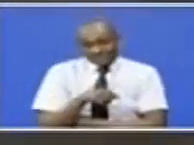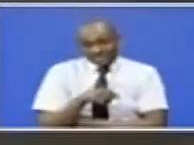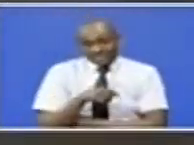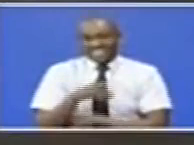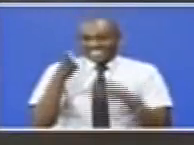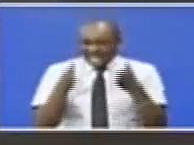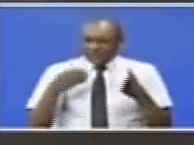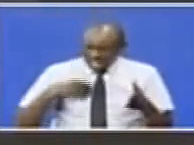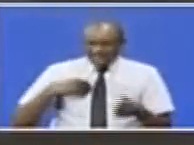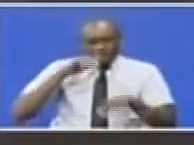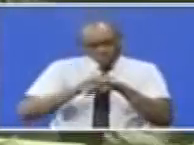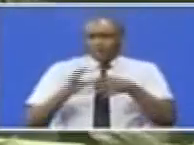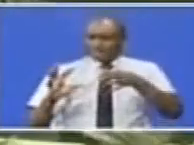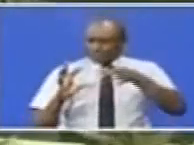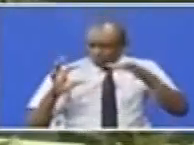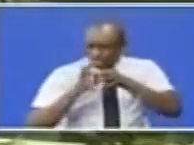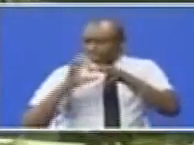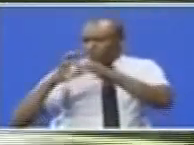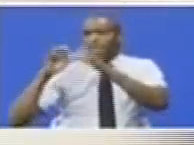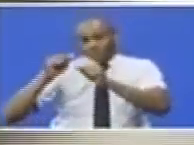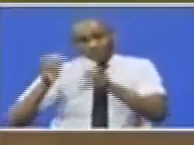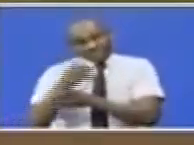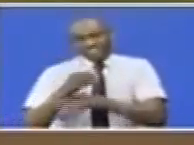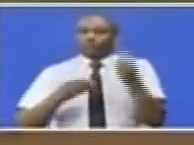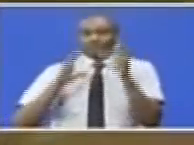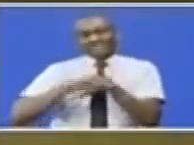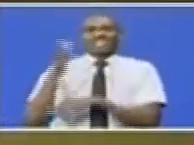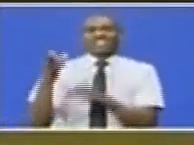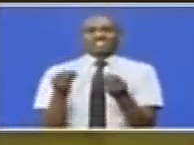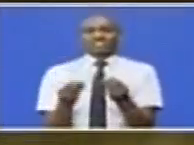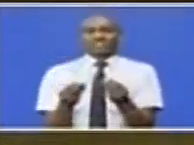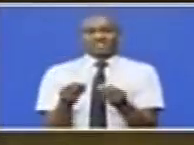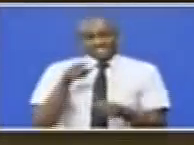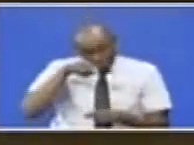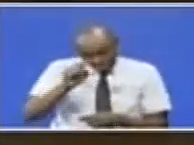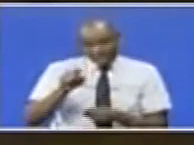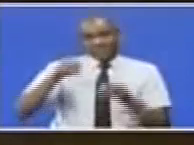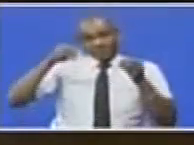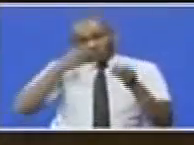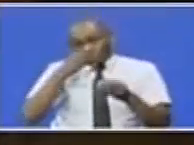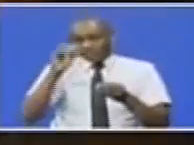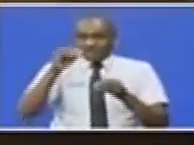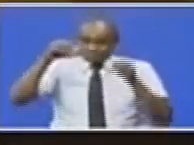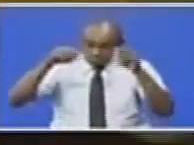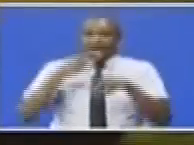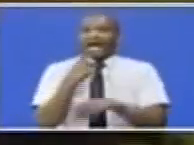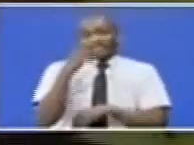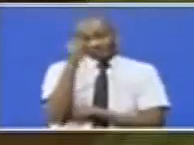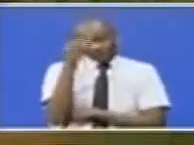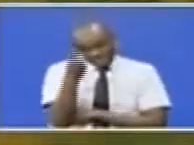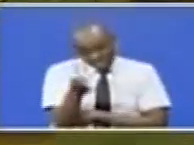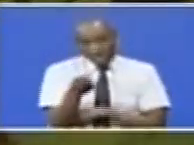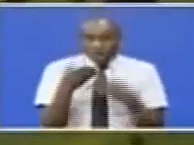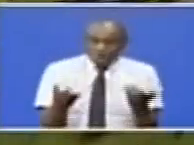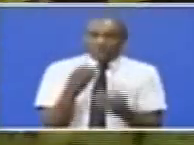have a proper chain where we can be able to get our fishes easily. 1-inch goldfish fingerlings sell at 150 shillings,